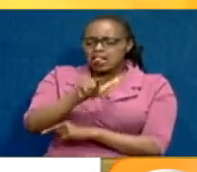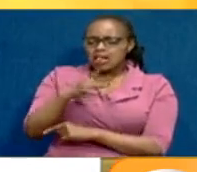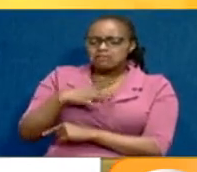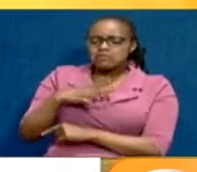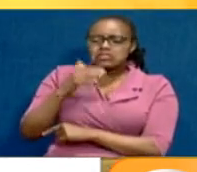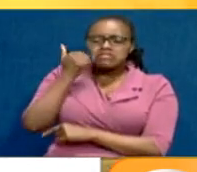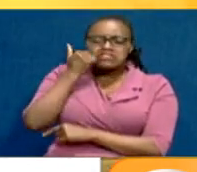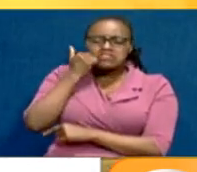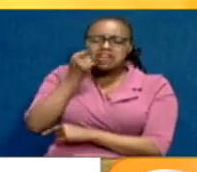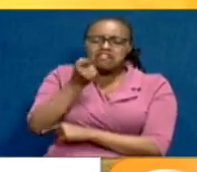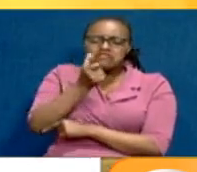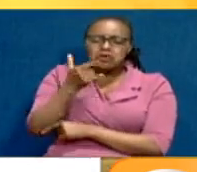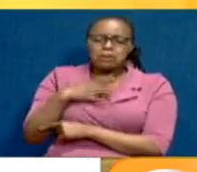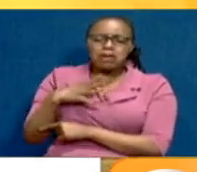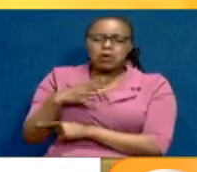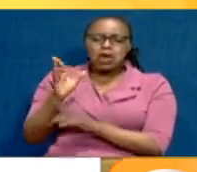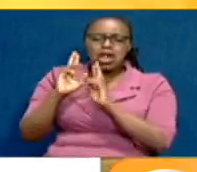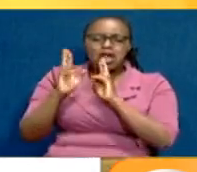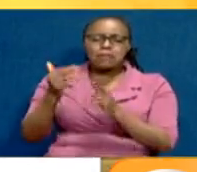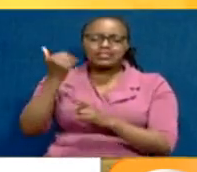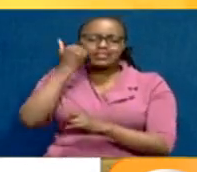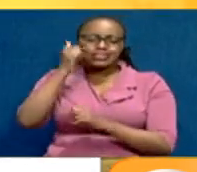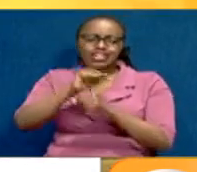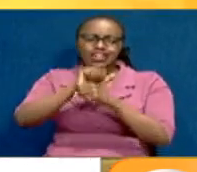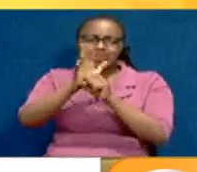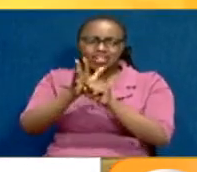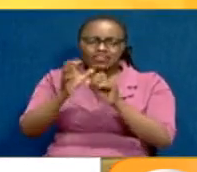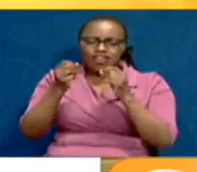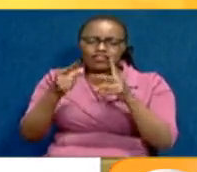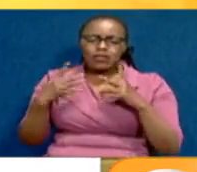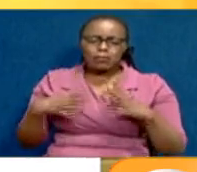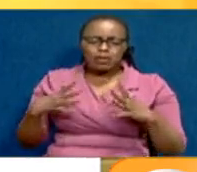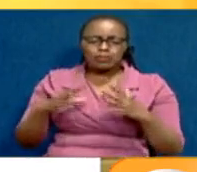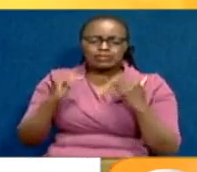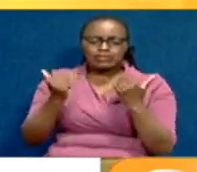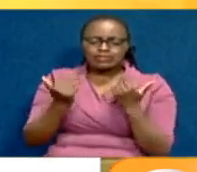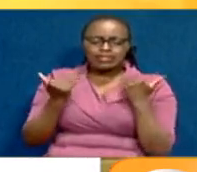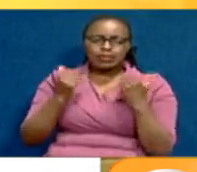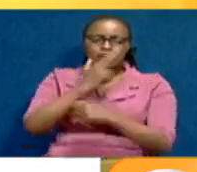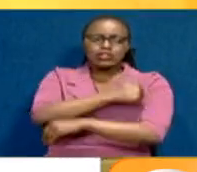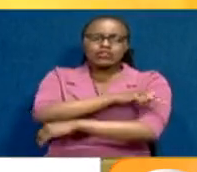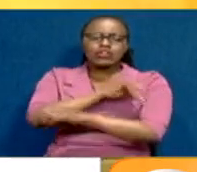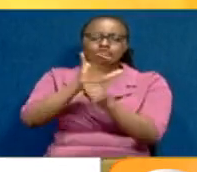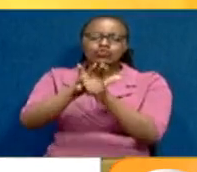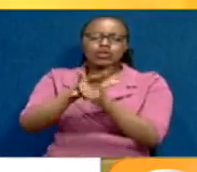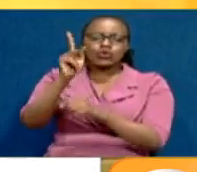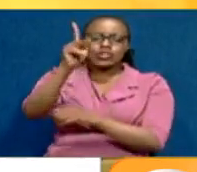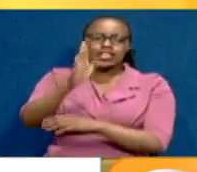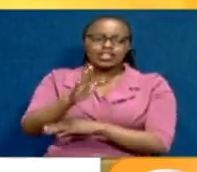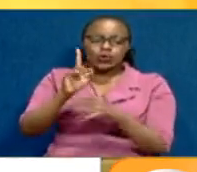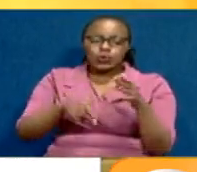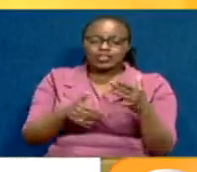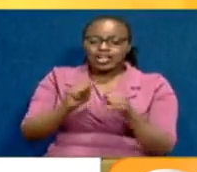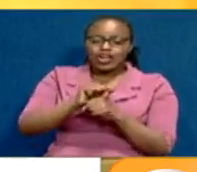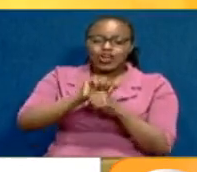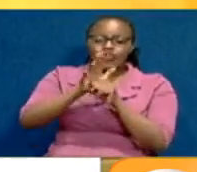rate. There were few cases being reported, there were few people being admitted, and to many Kenyans, it's like the